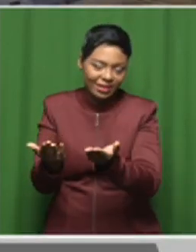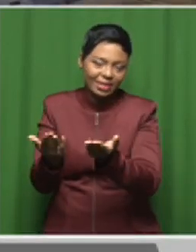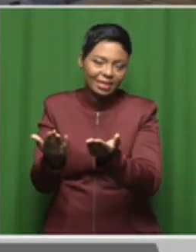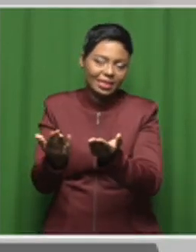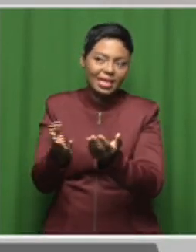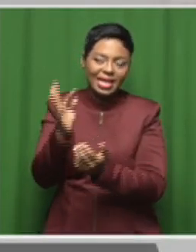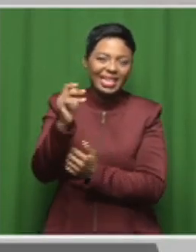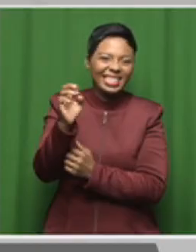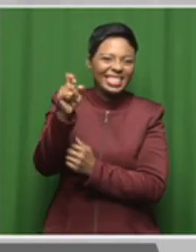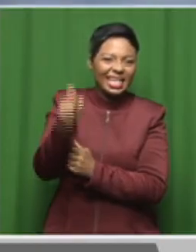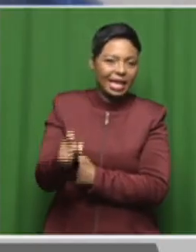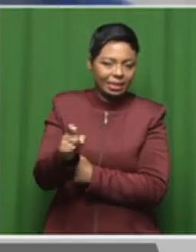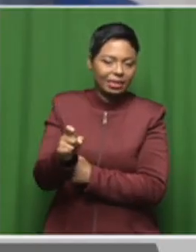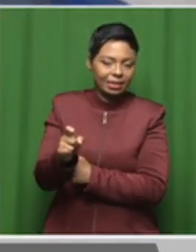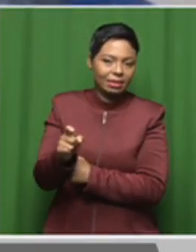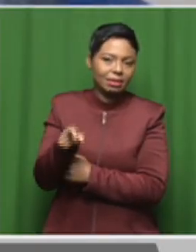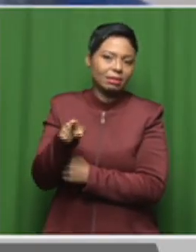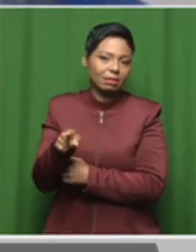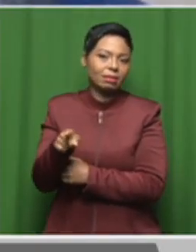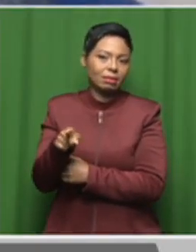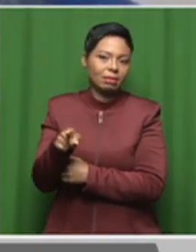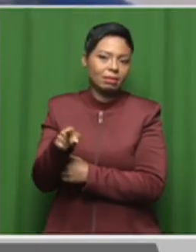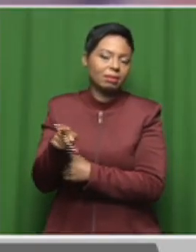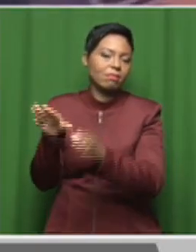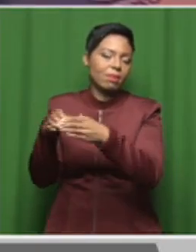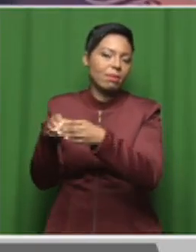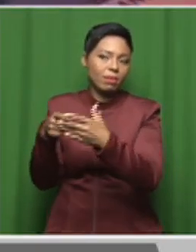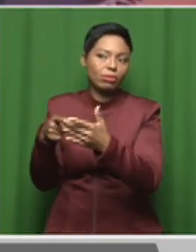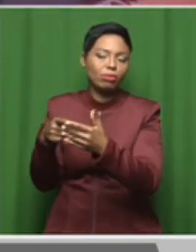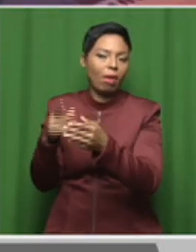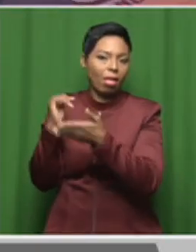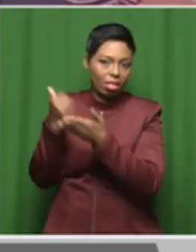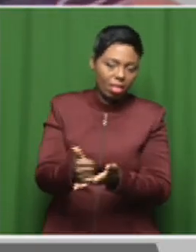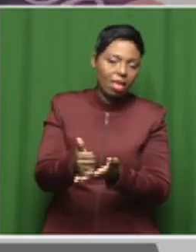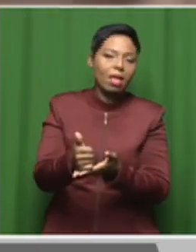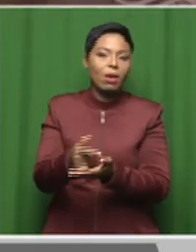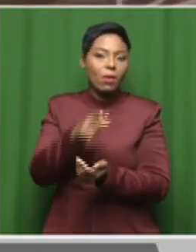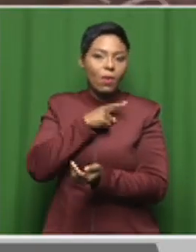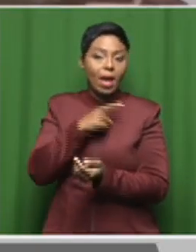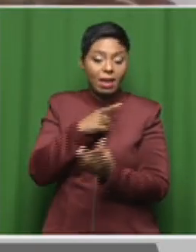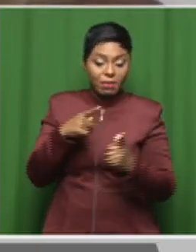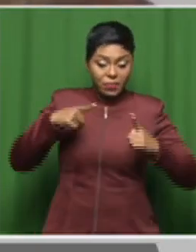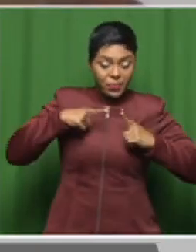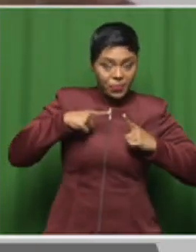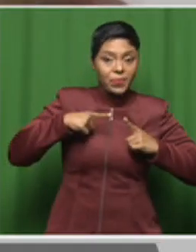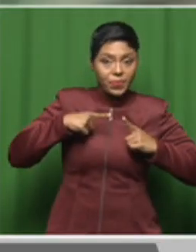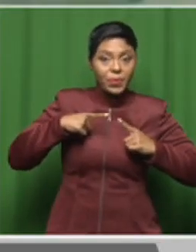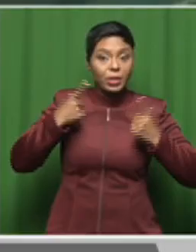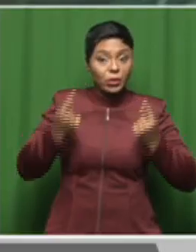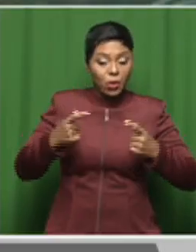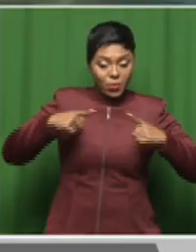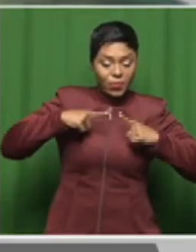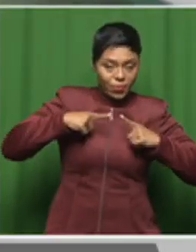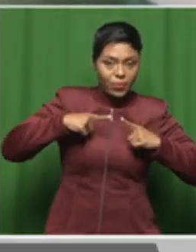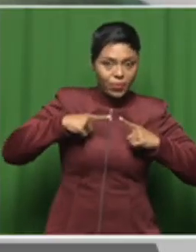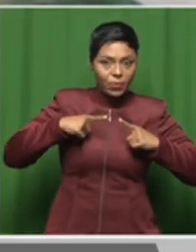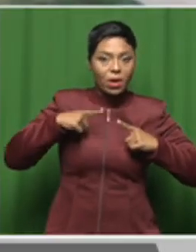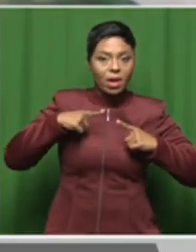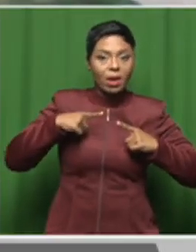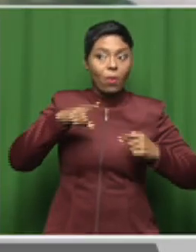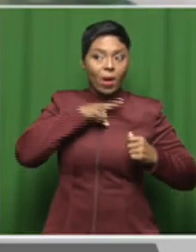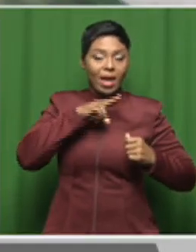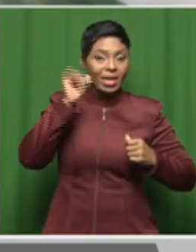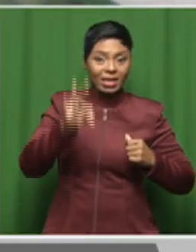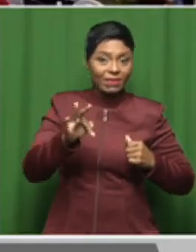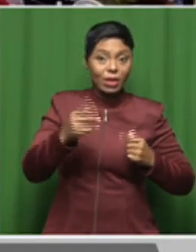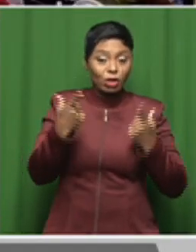assist them with this matter, because it's better being proactive than knowing you're going to miss the deadline